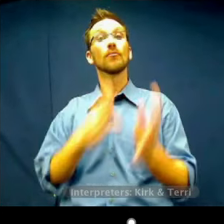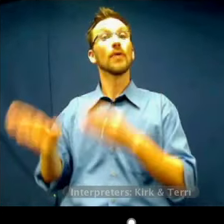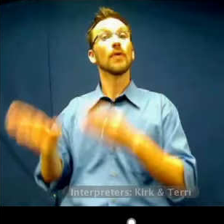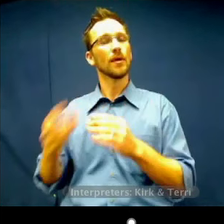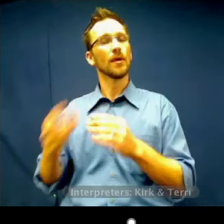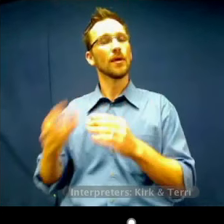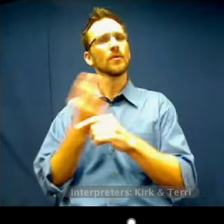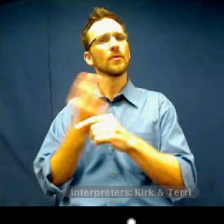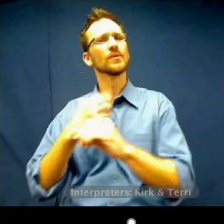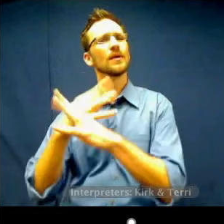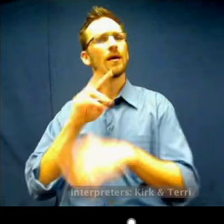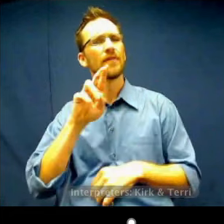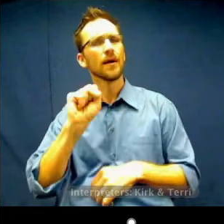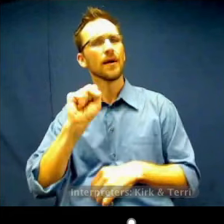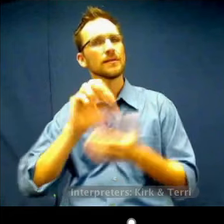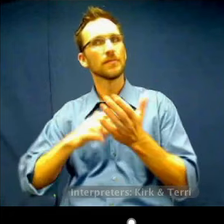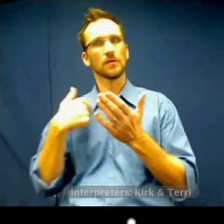So we don't always know.